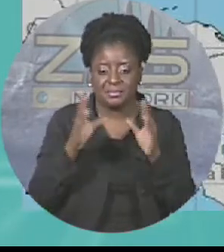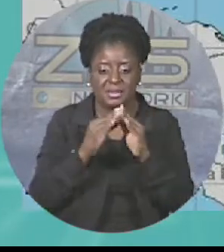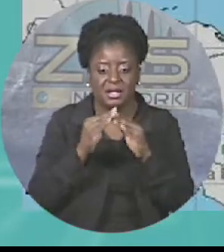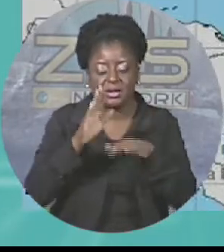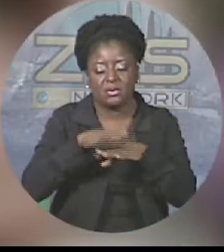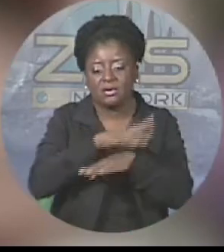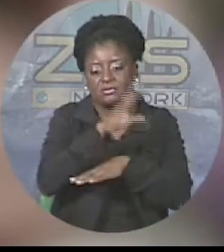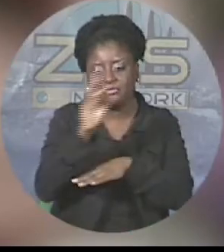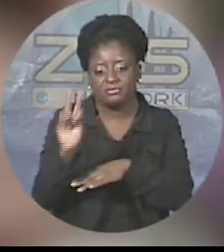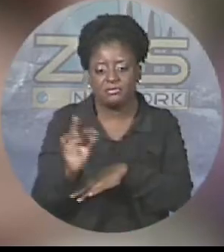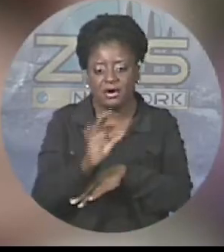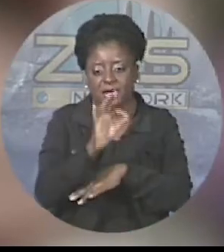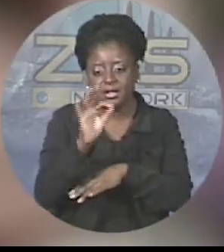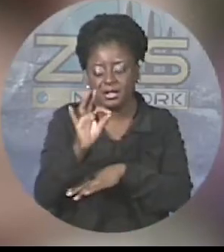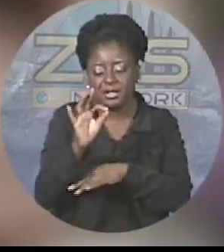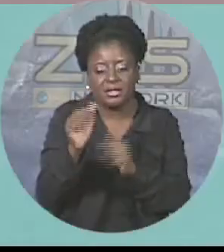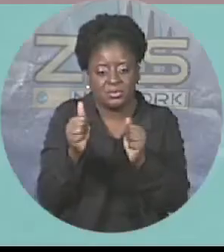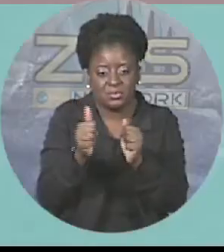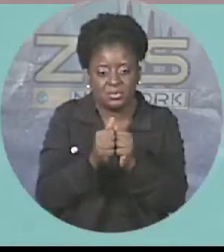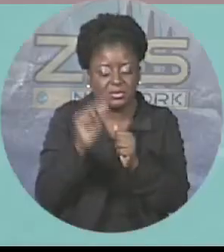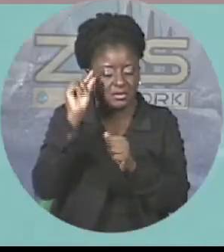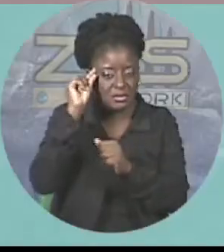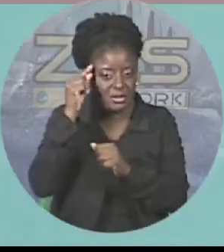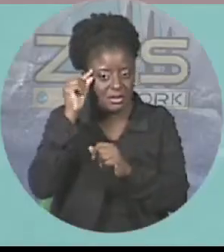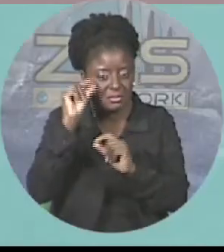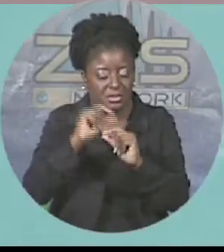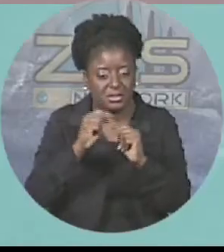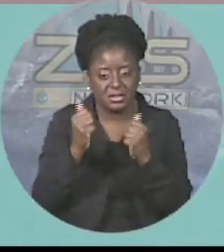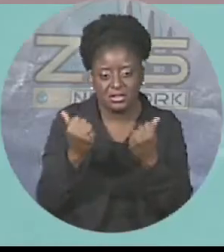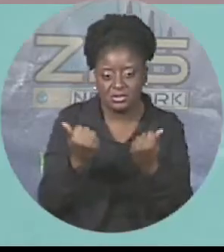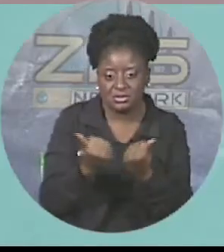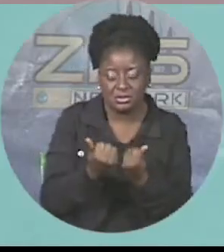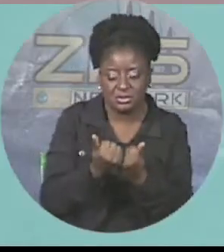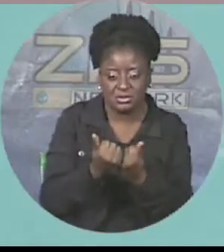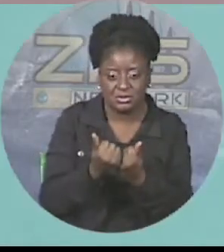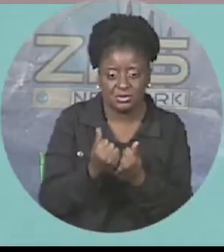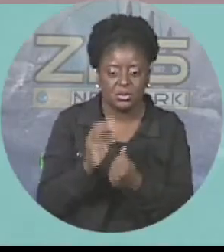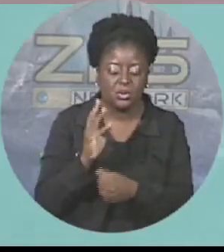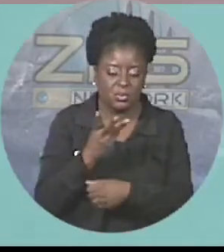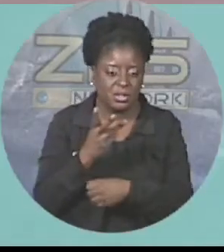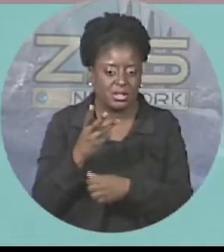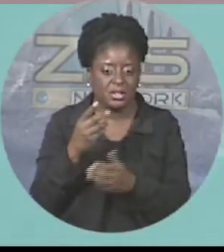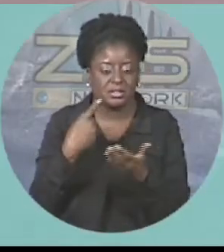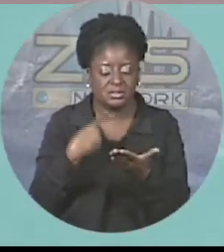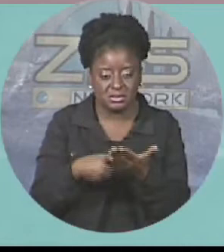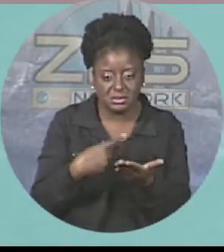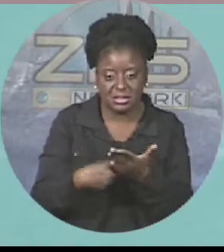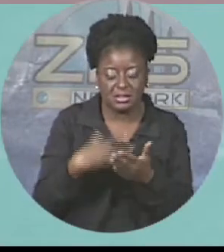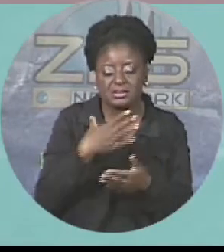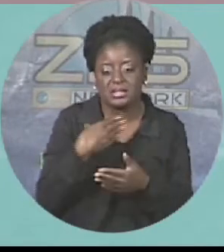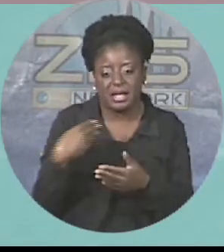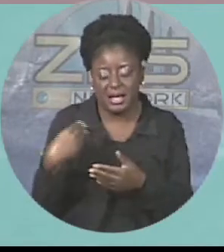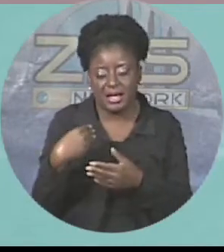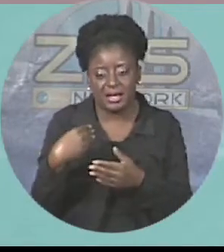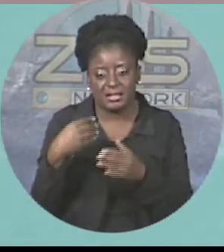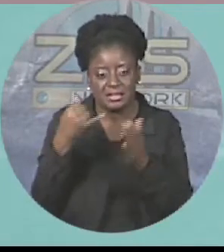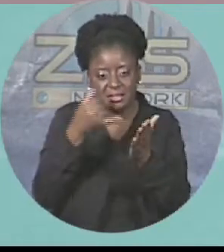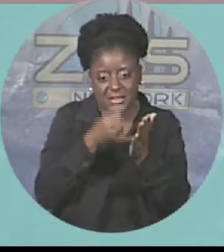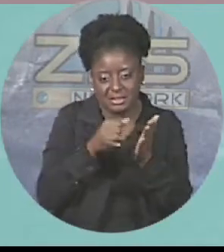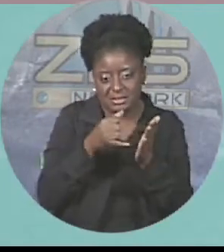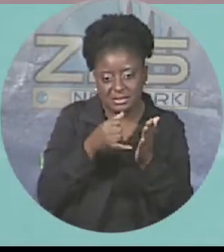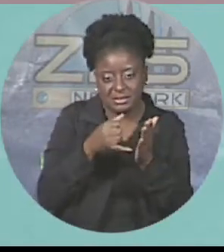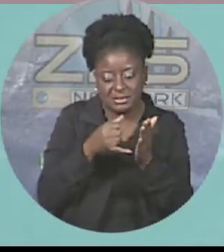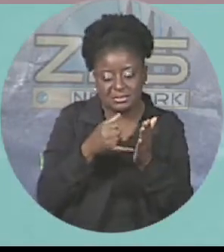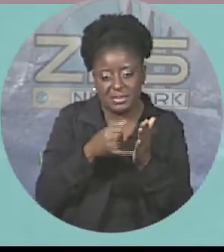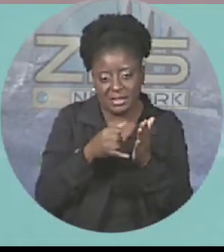agencies. We discussed and we inspected the hurricane shelters. We ensured that the health teams had